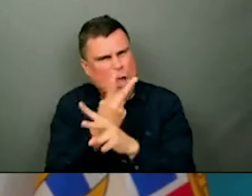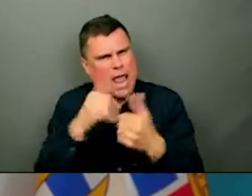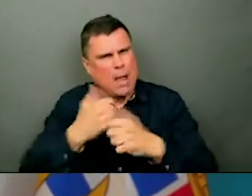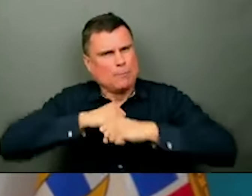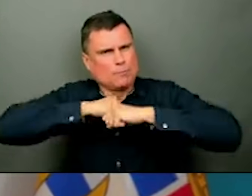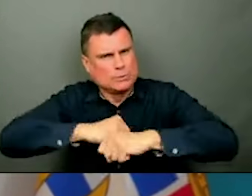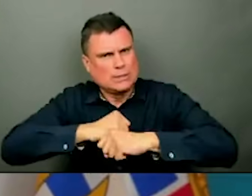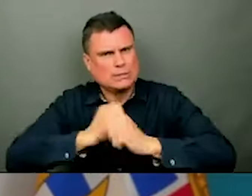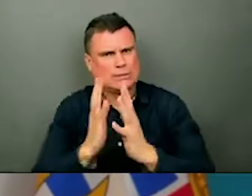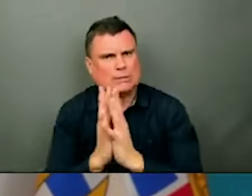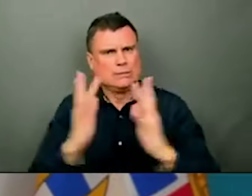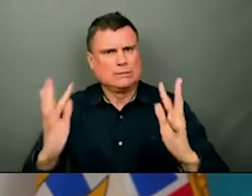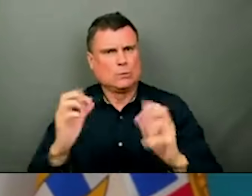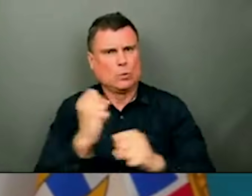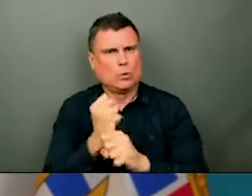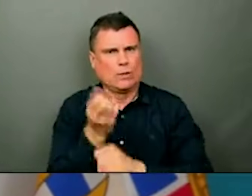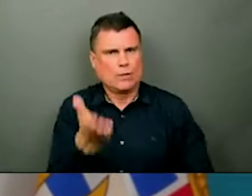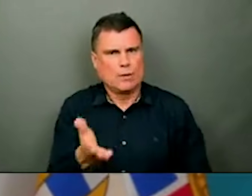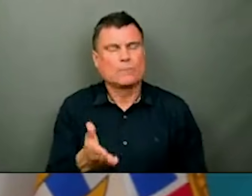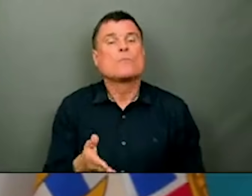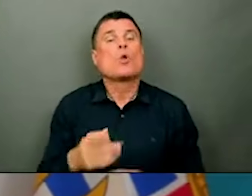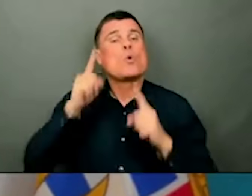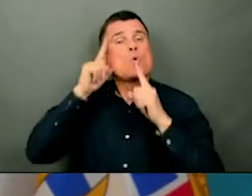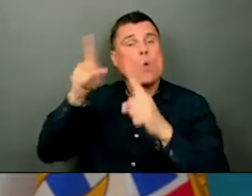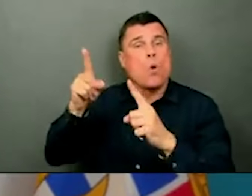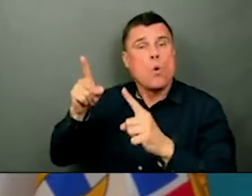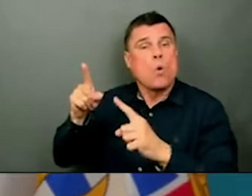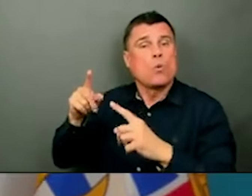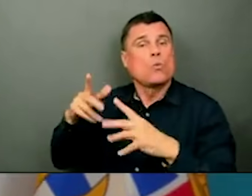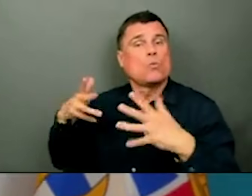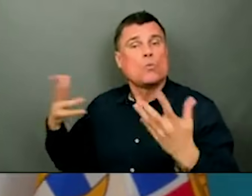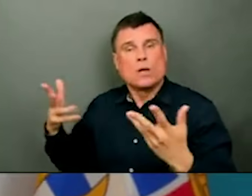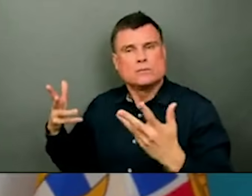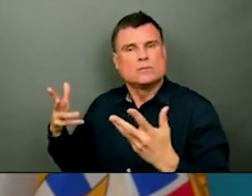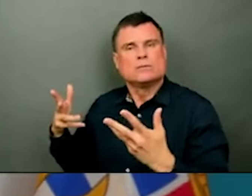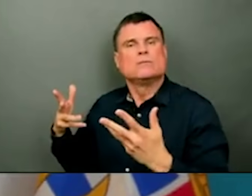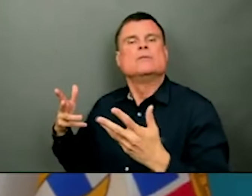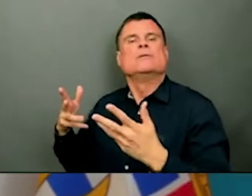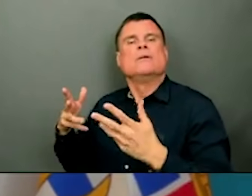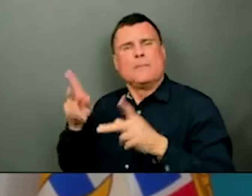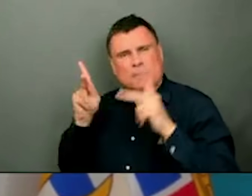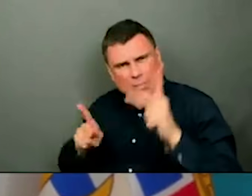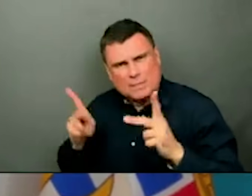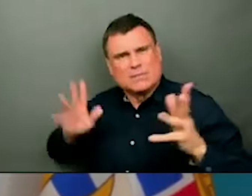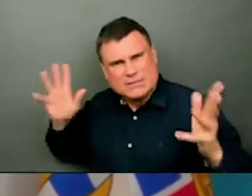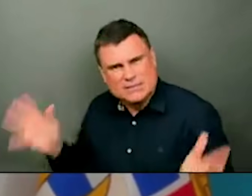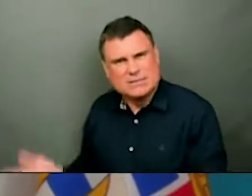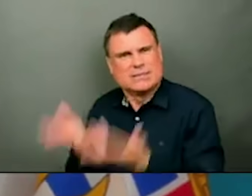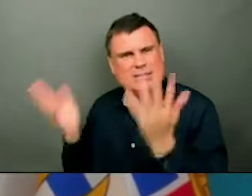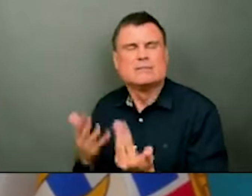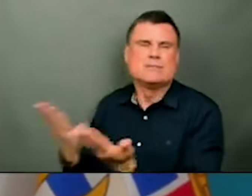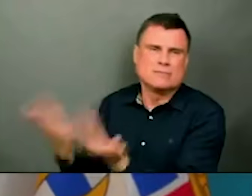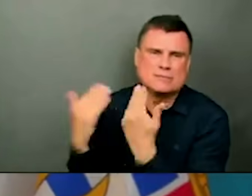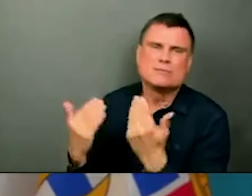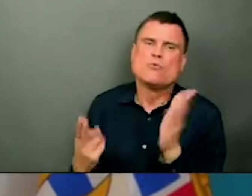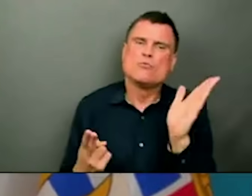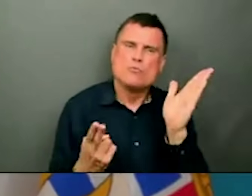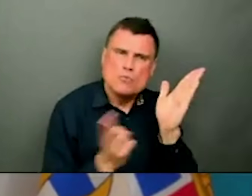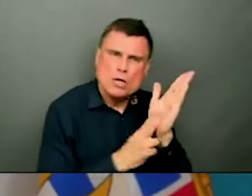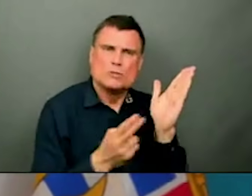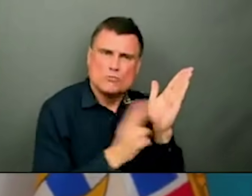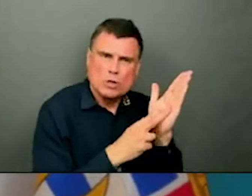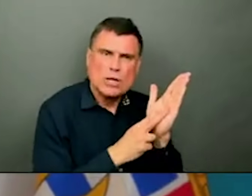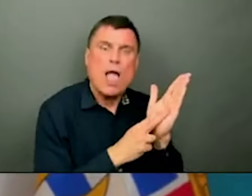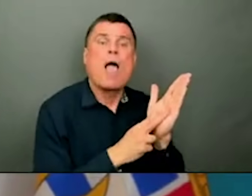important to remove every barrier possible to ensure that everybody registers and gets immunized as quickly as possible. We have put